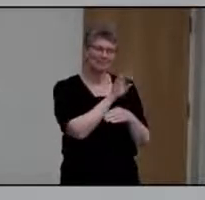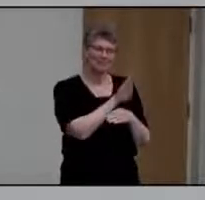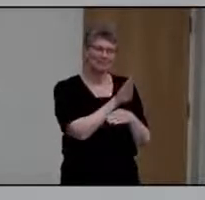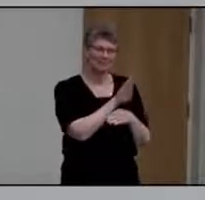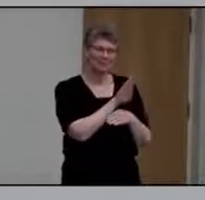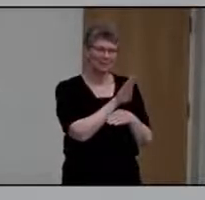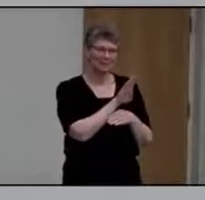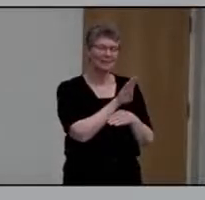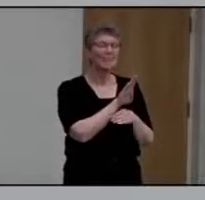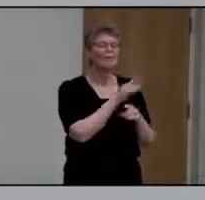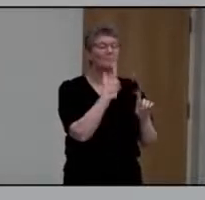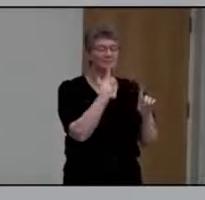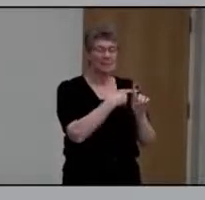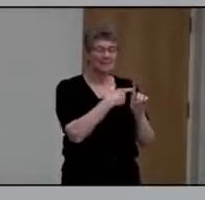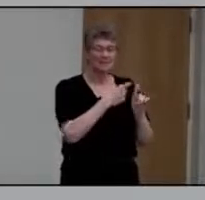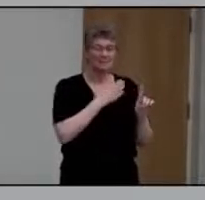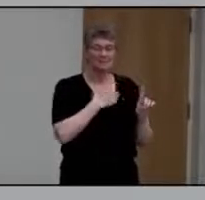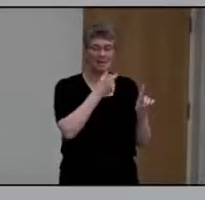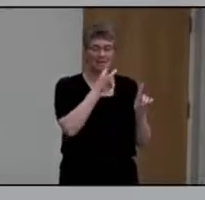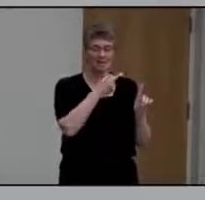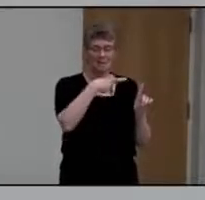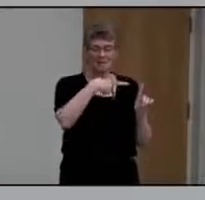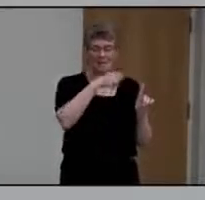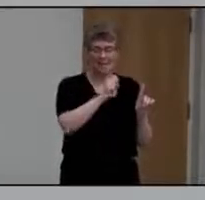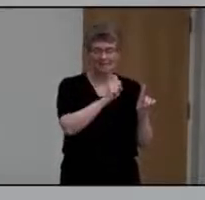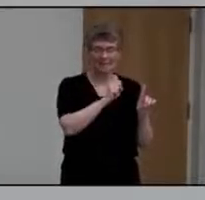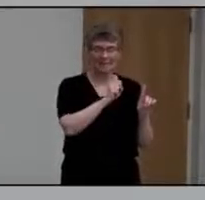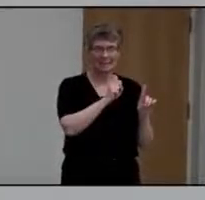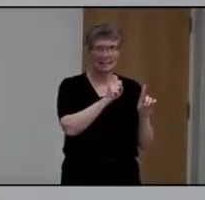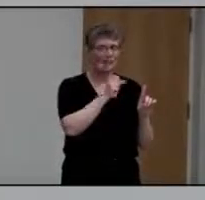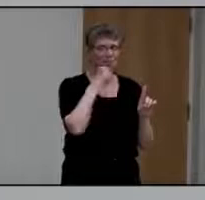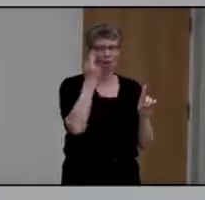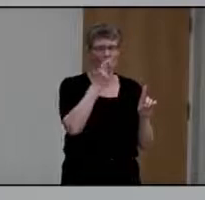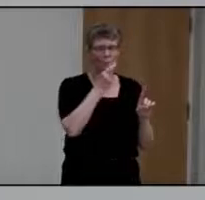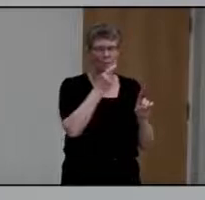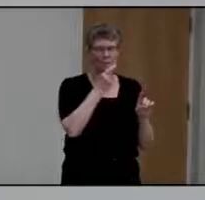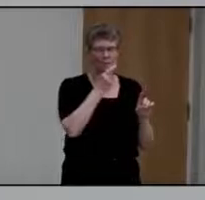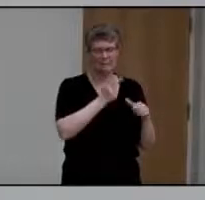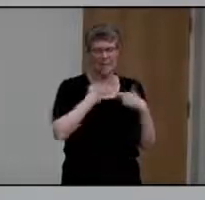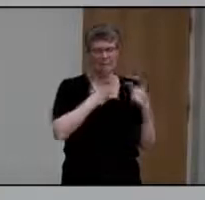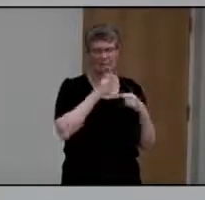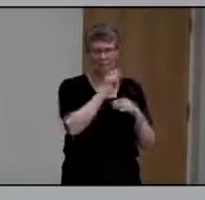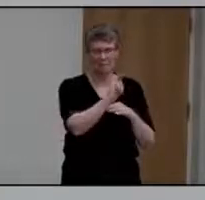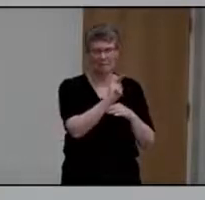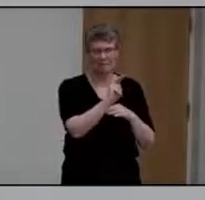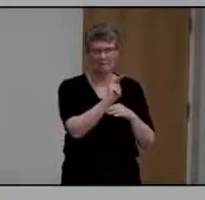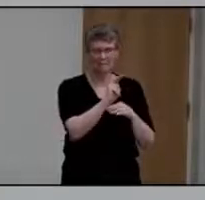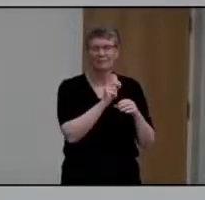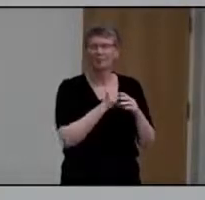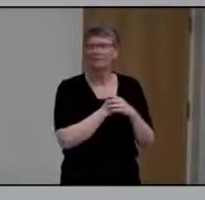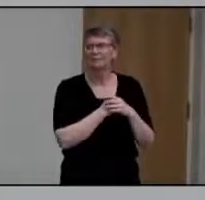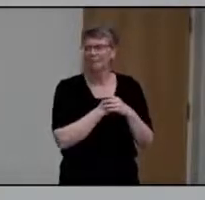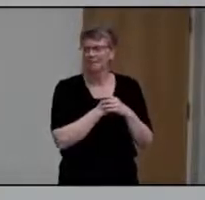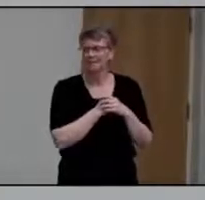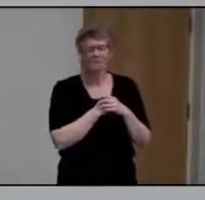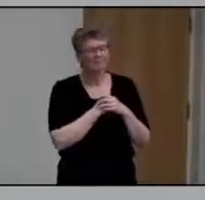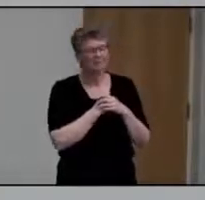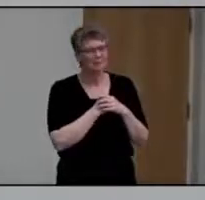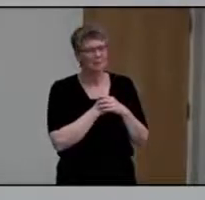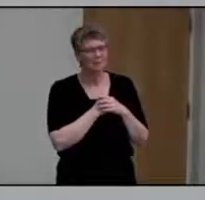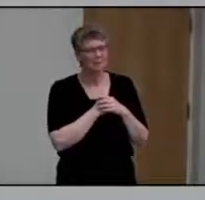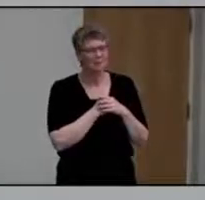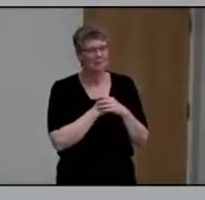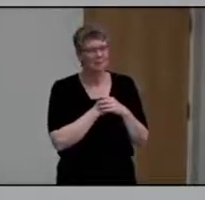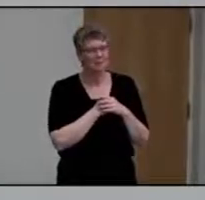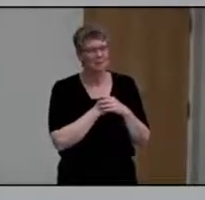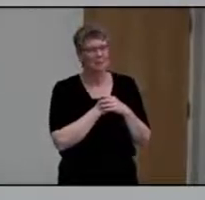GPS is not alive all the time. And I use the Tim Hortons app, and I